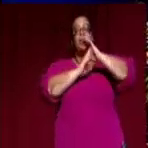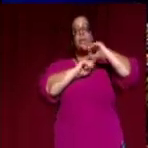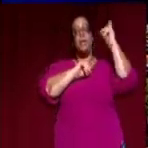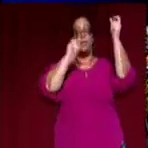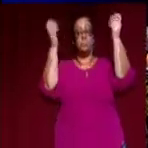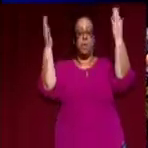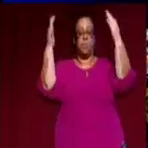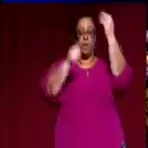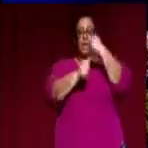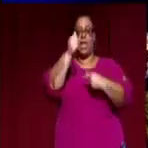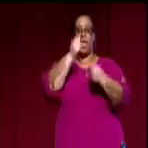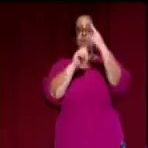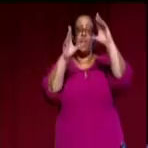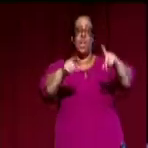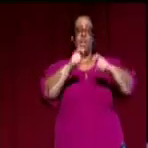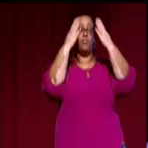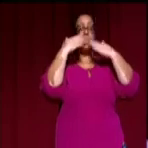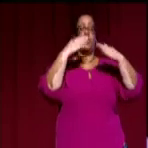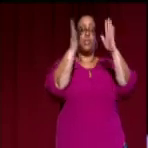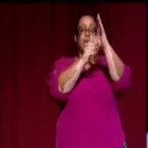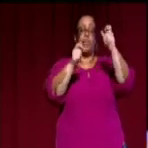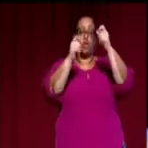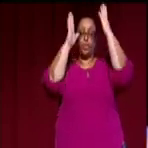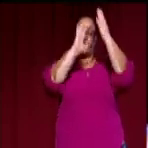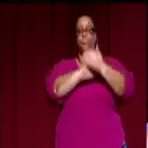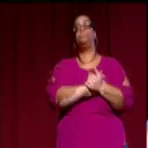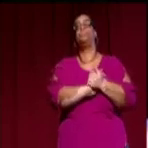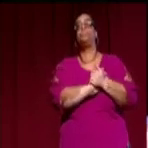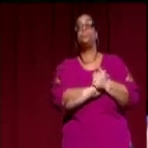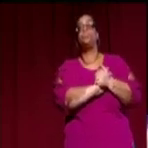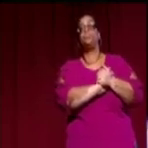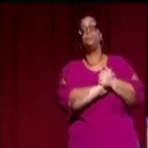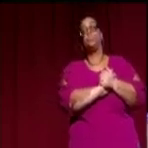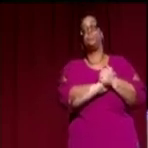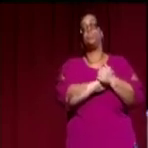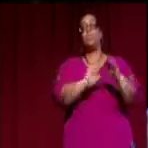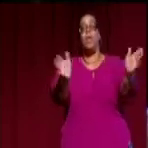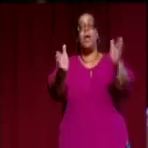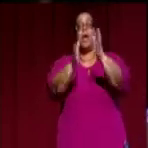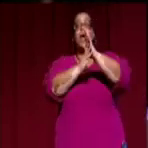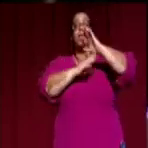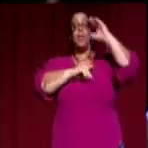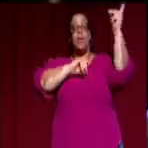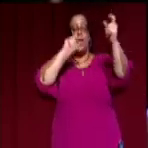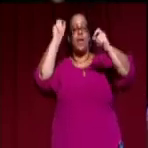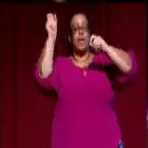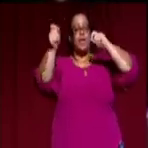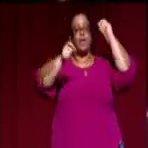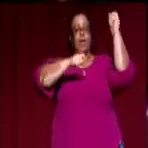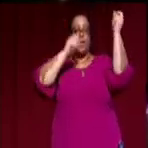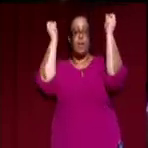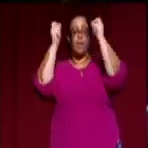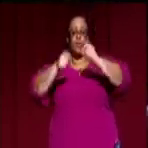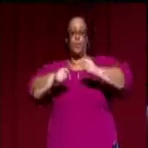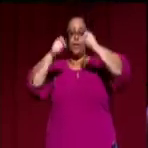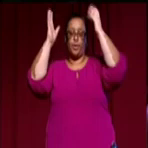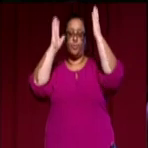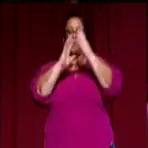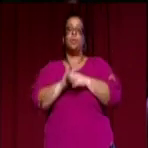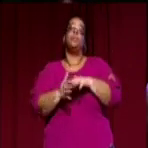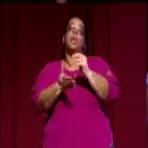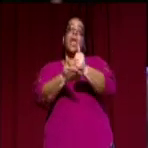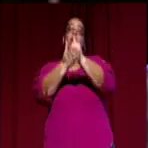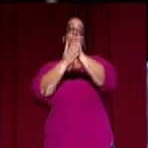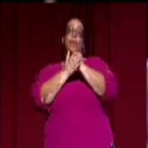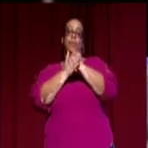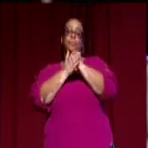Come on and everything give thanks, hallelujah. Halle, halle, halle. Halle, halle, halle. Halle, halle, halle. Help me out,